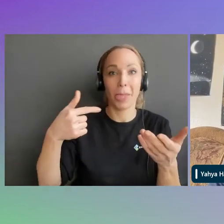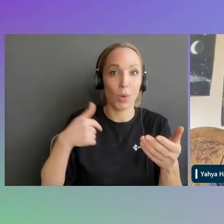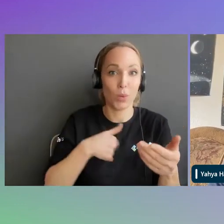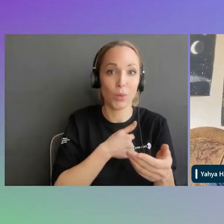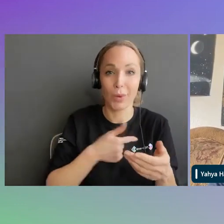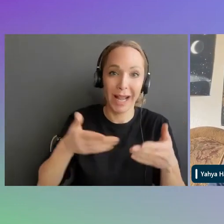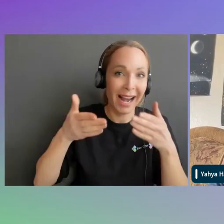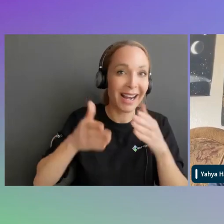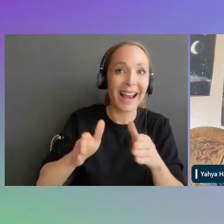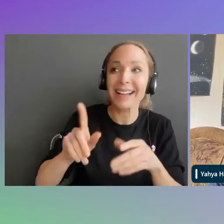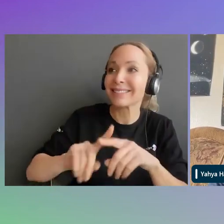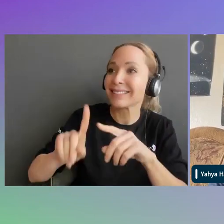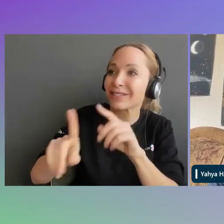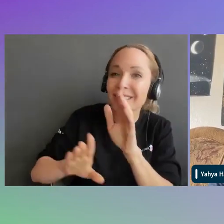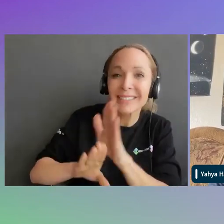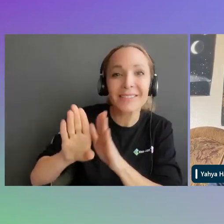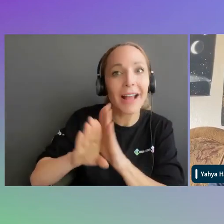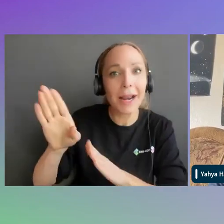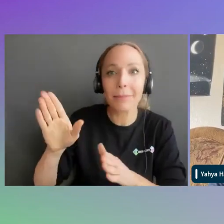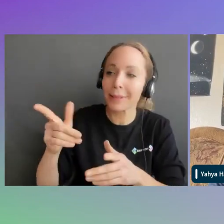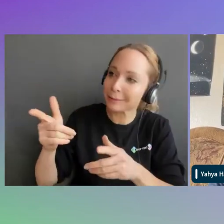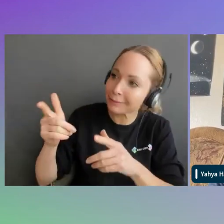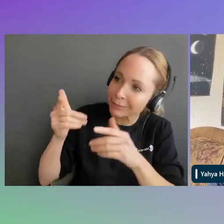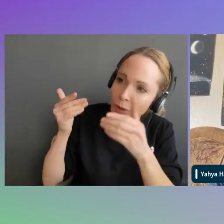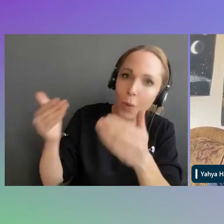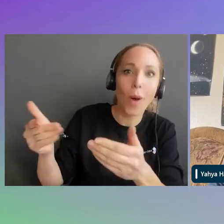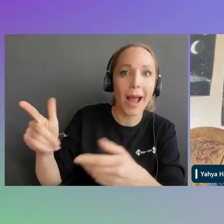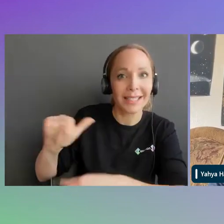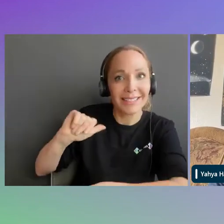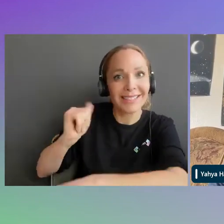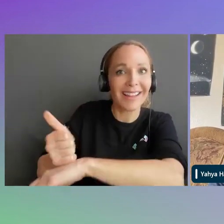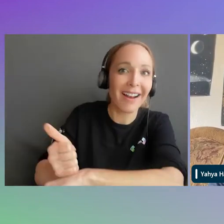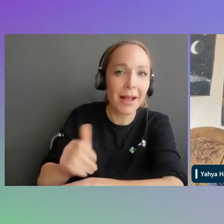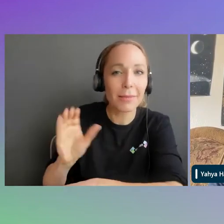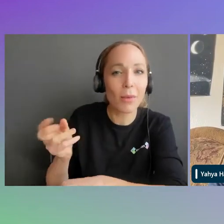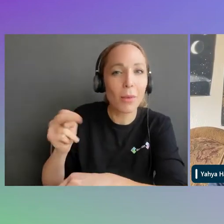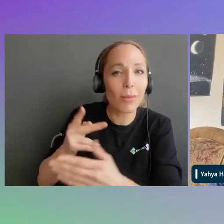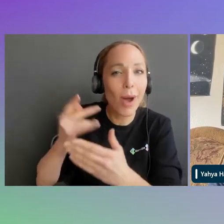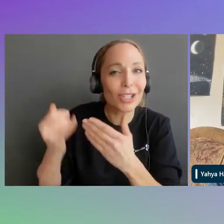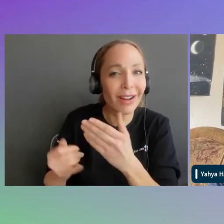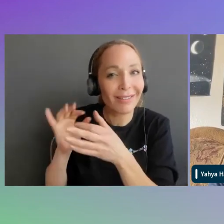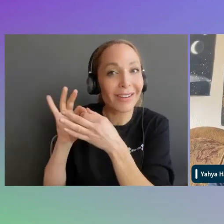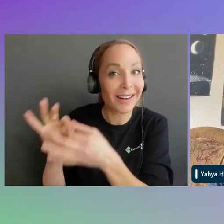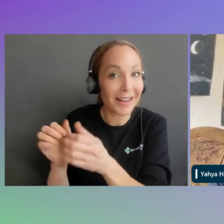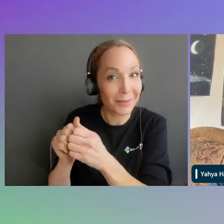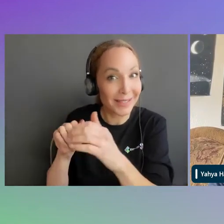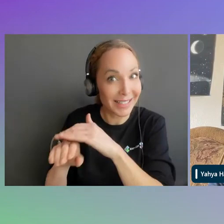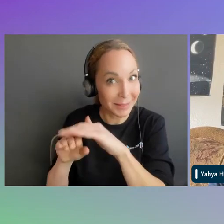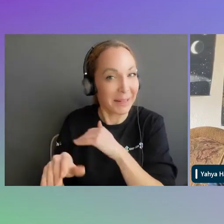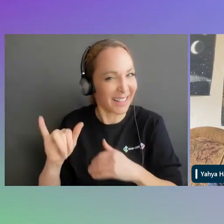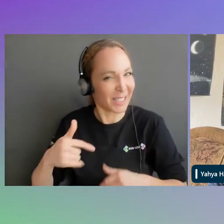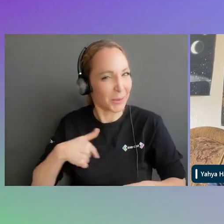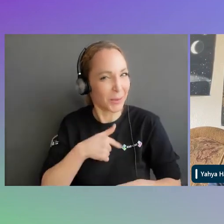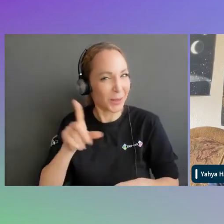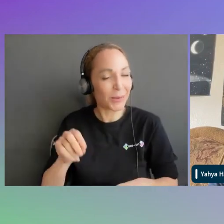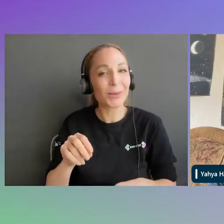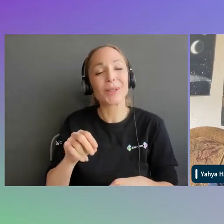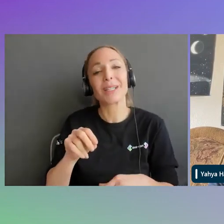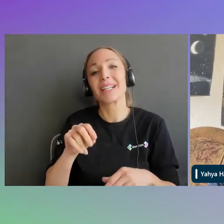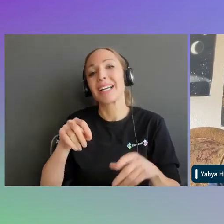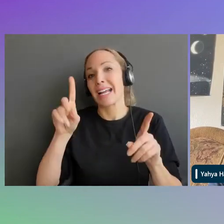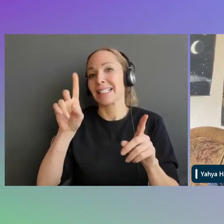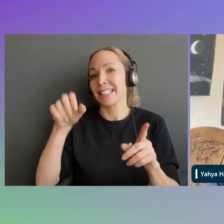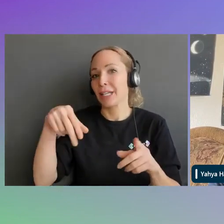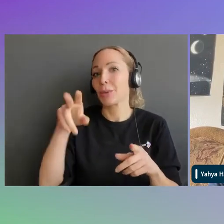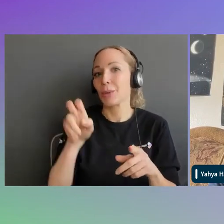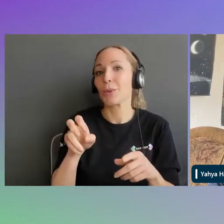think are exciting related to accessibility. And that's actually how Cauldron was born. One of our developers, and he's a product manager